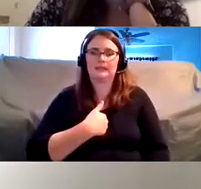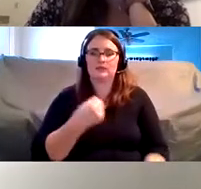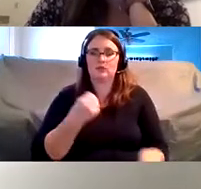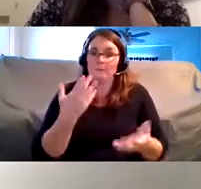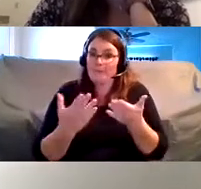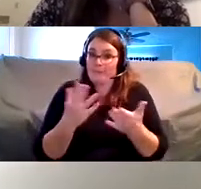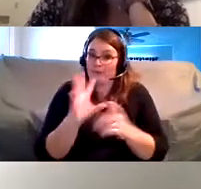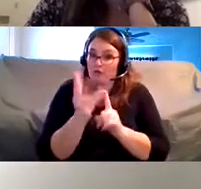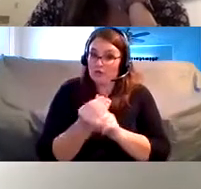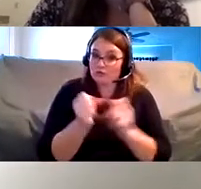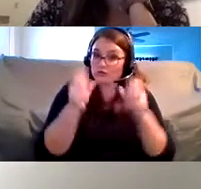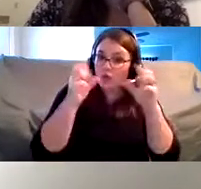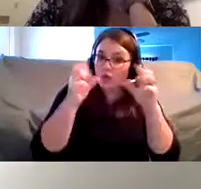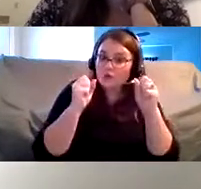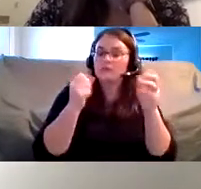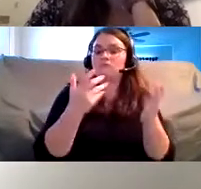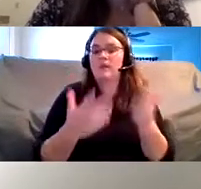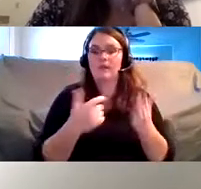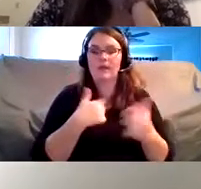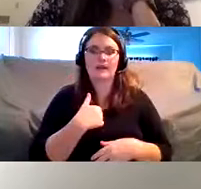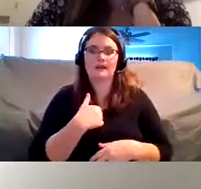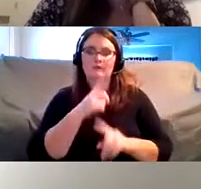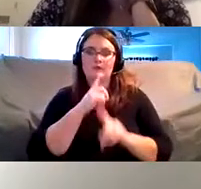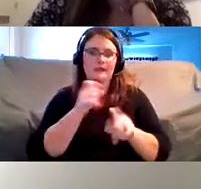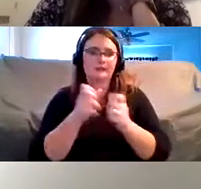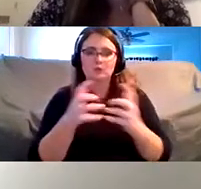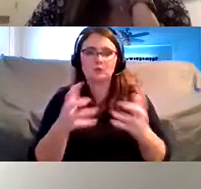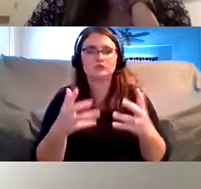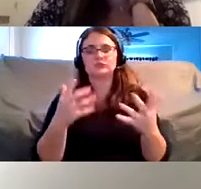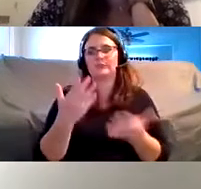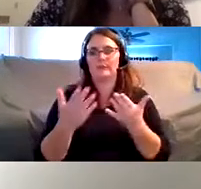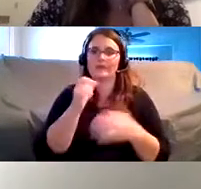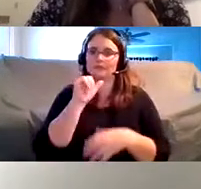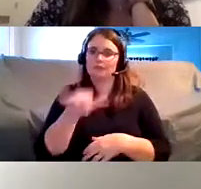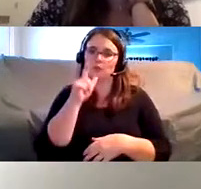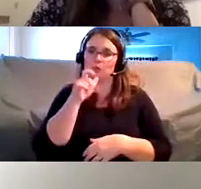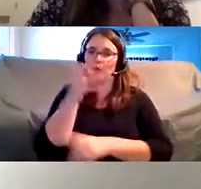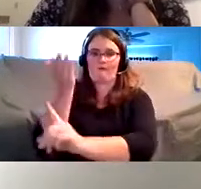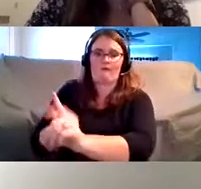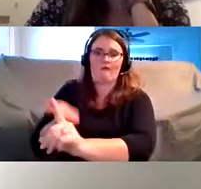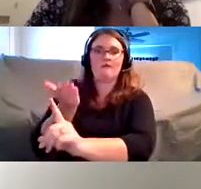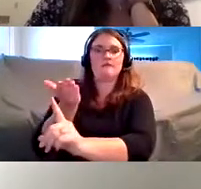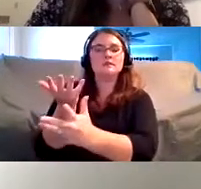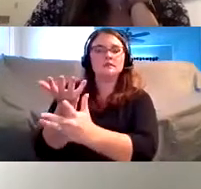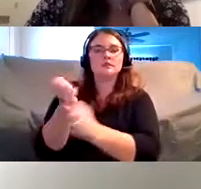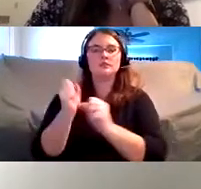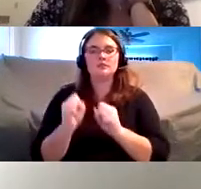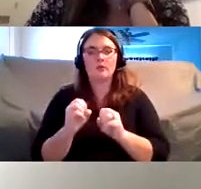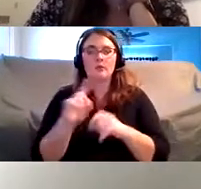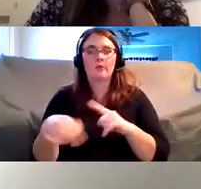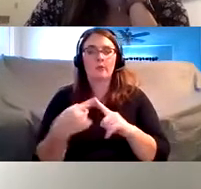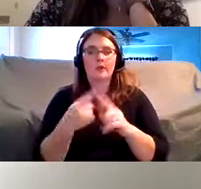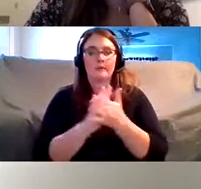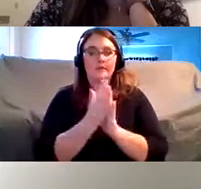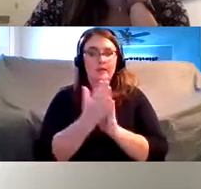I am overreacting. Maybe it's just the way they are. So I guess that. And when I became aware